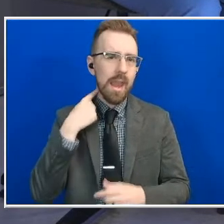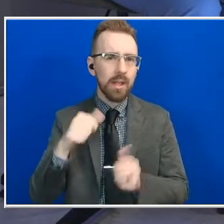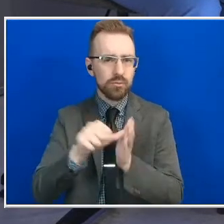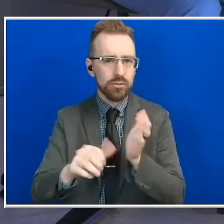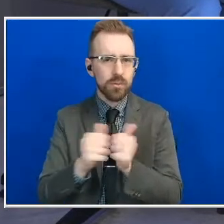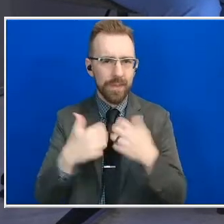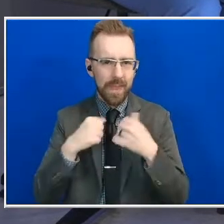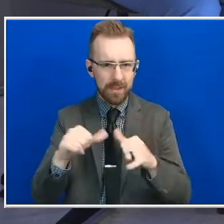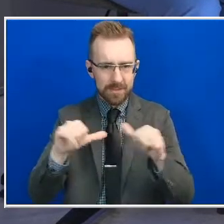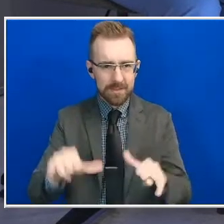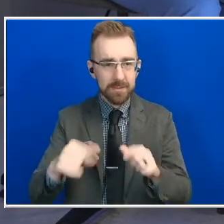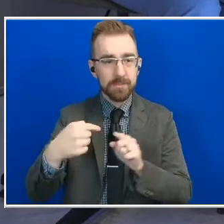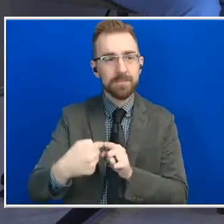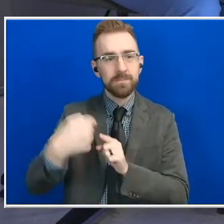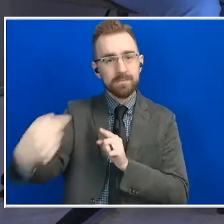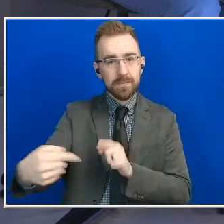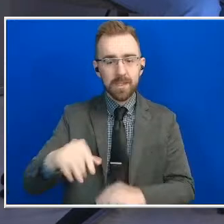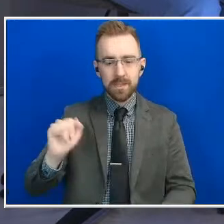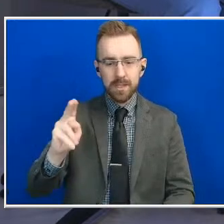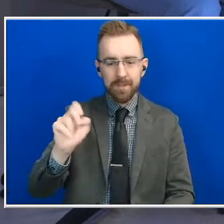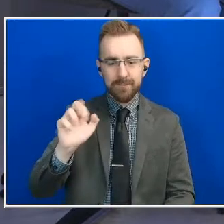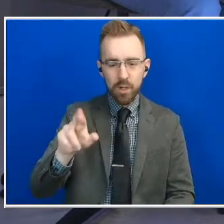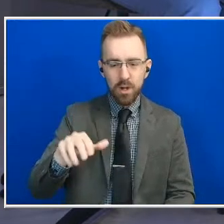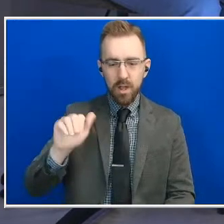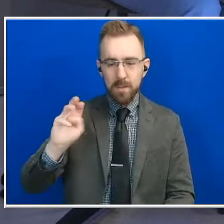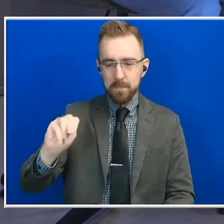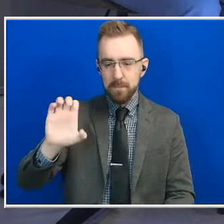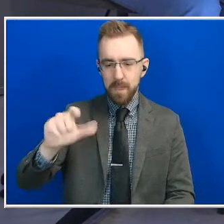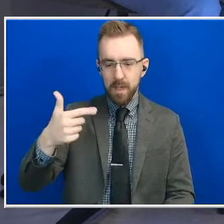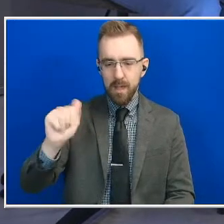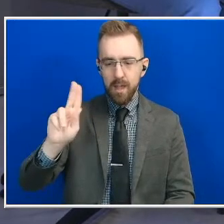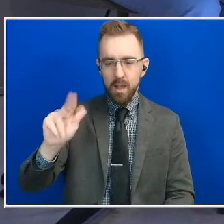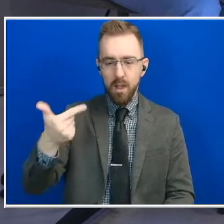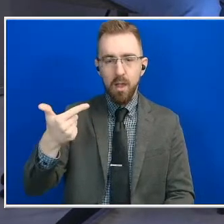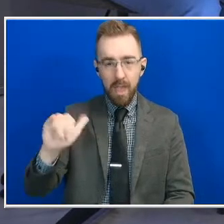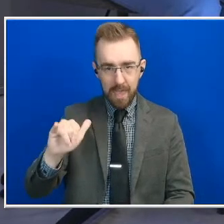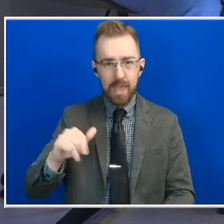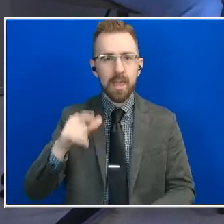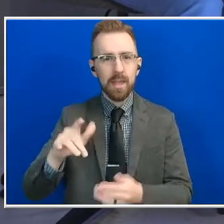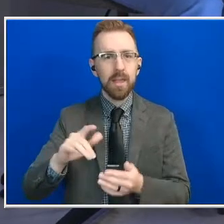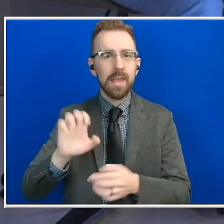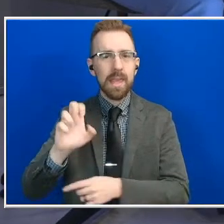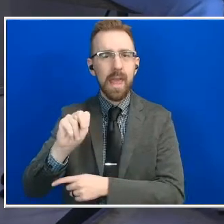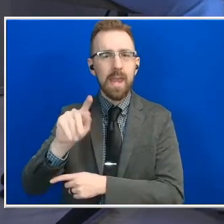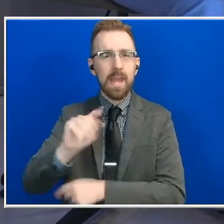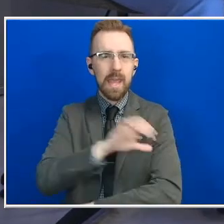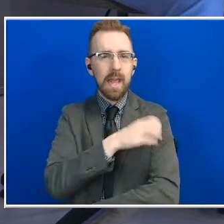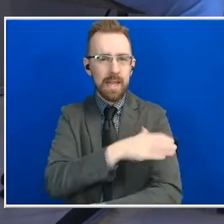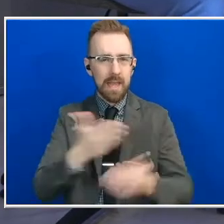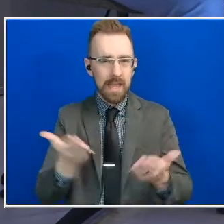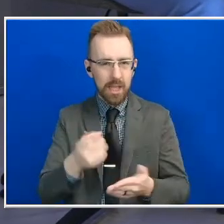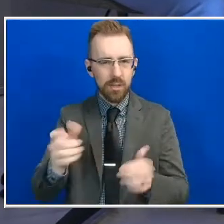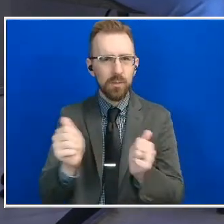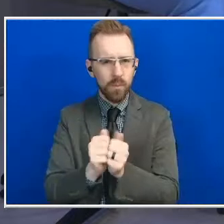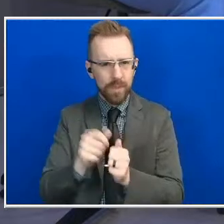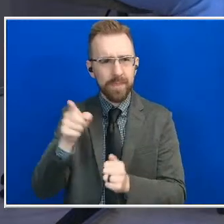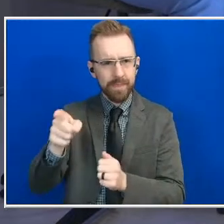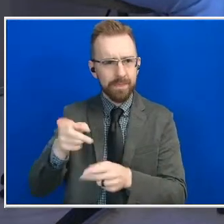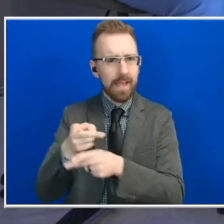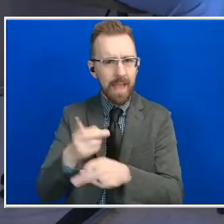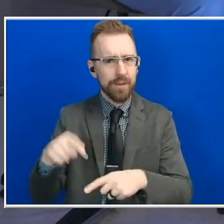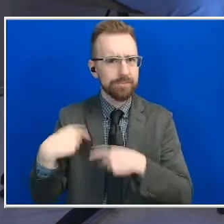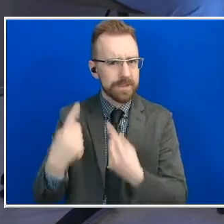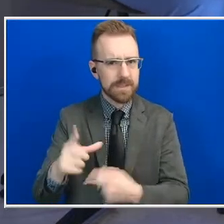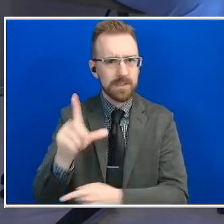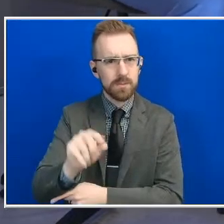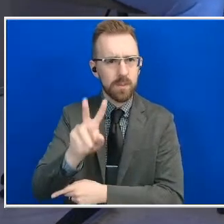me is Jennifer McGoy, a clinical nurse coordinator in our ENT clinic here. And she has been involved with Kyle and his care